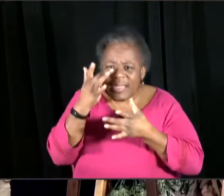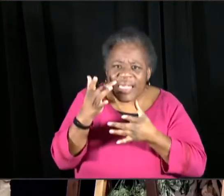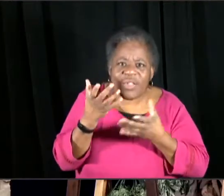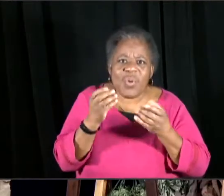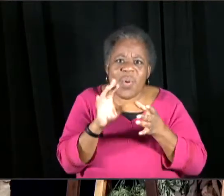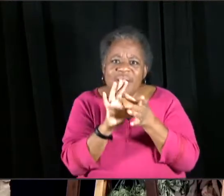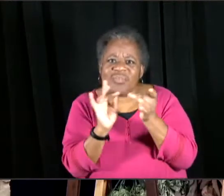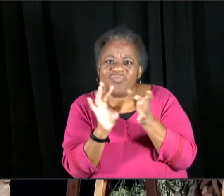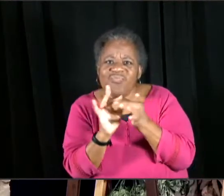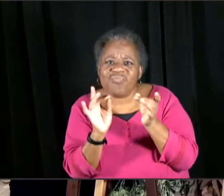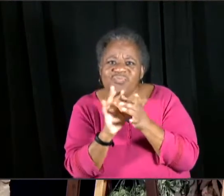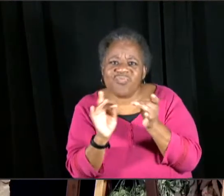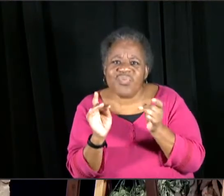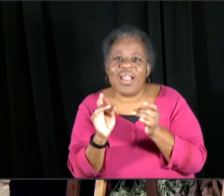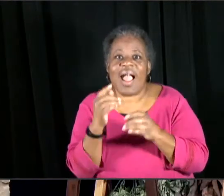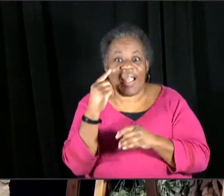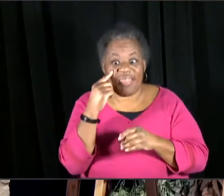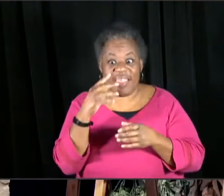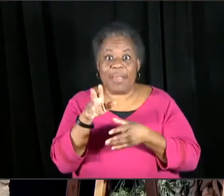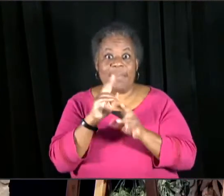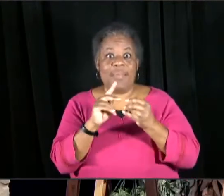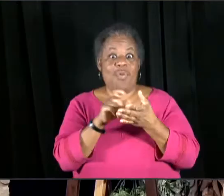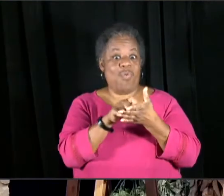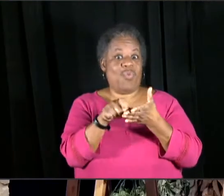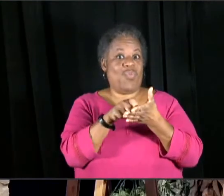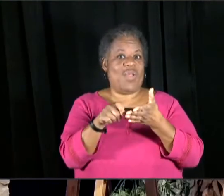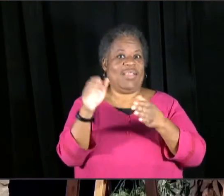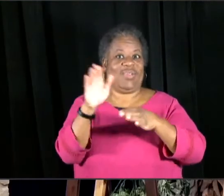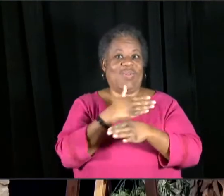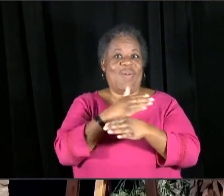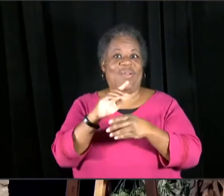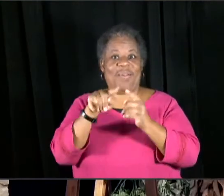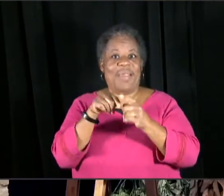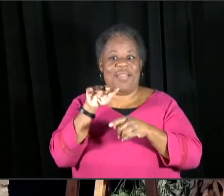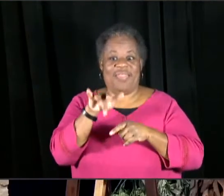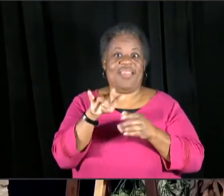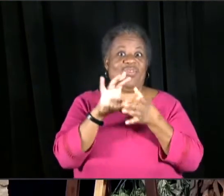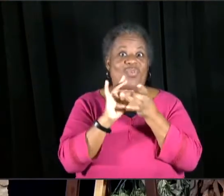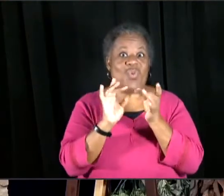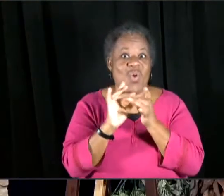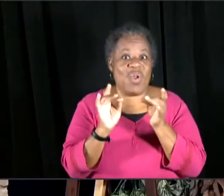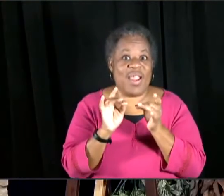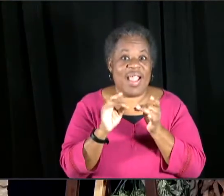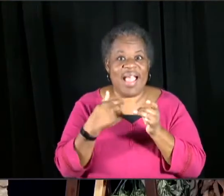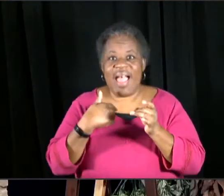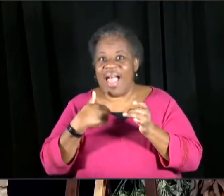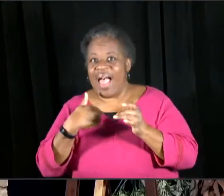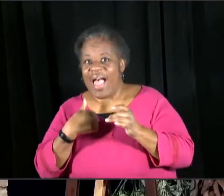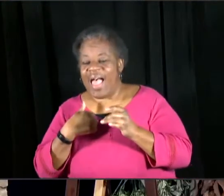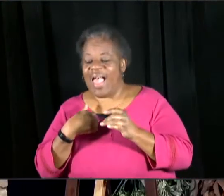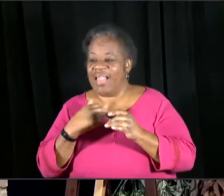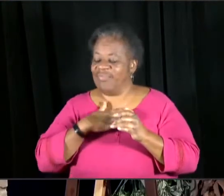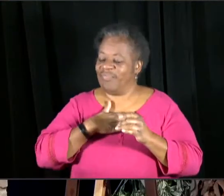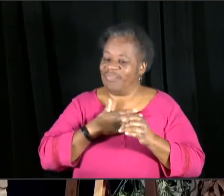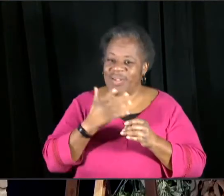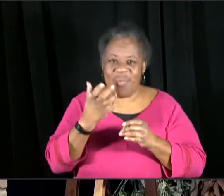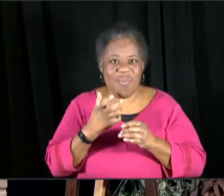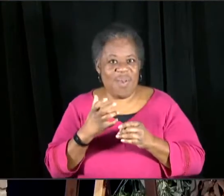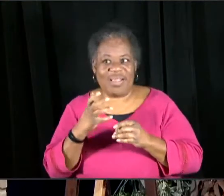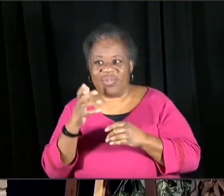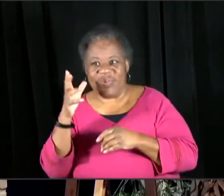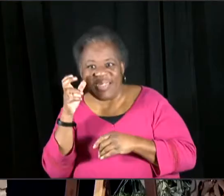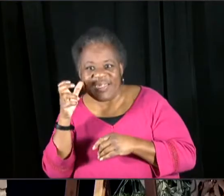I think people will write songs about this. I know I will never get tired of hearing or repeating